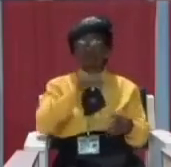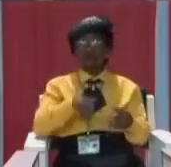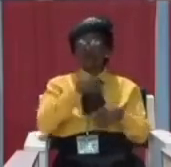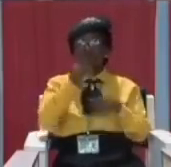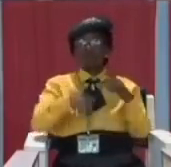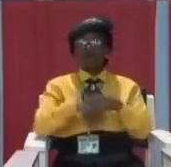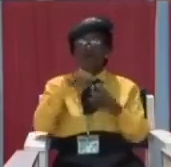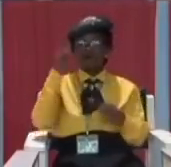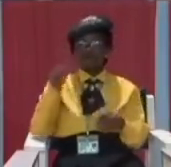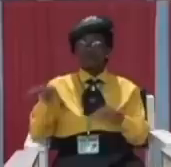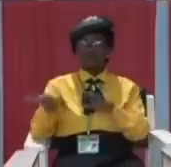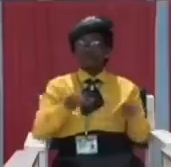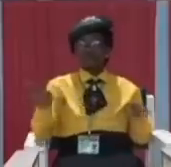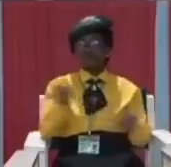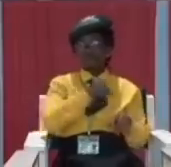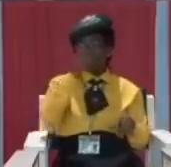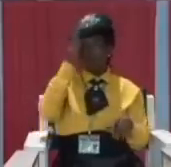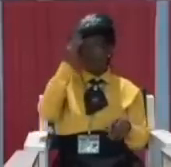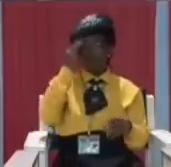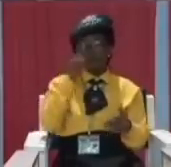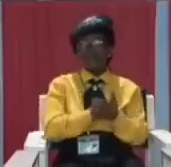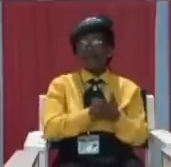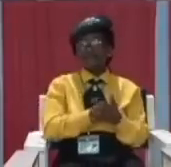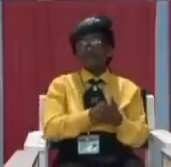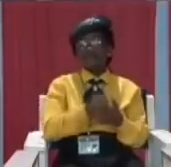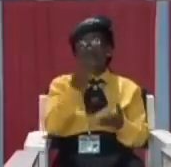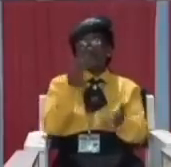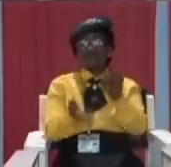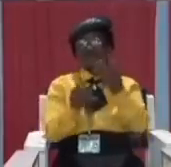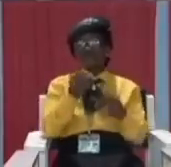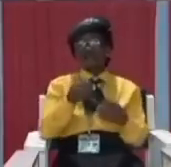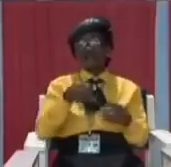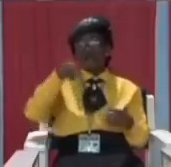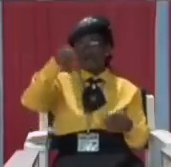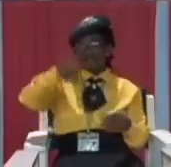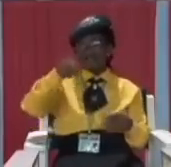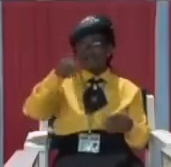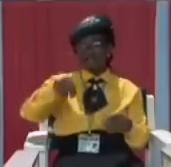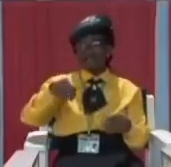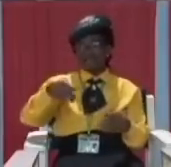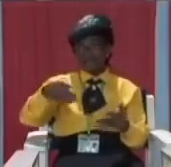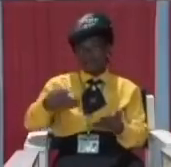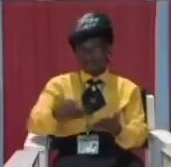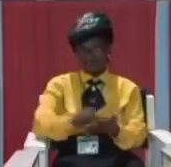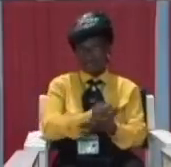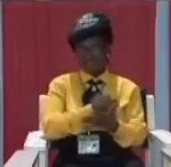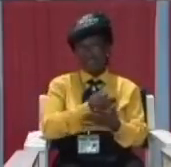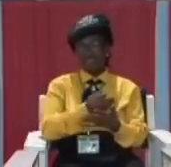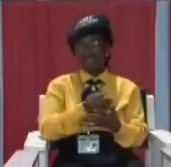fire needs fresh air to keep burning?